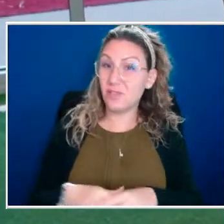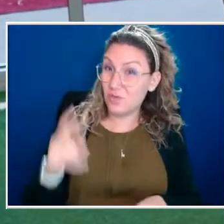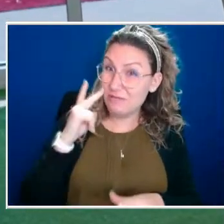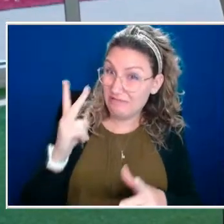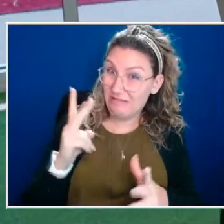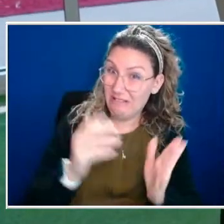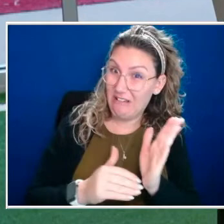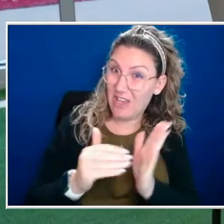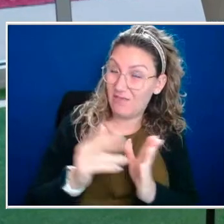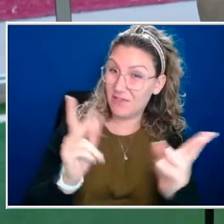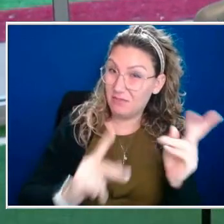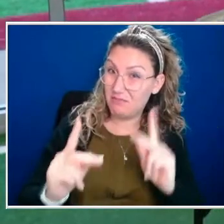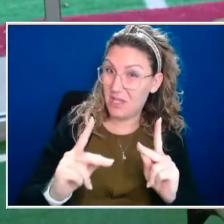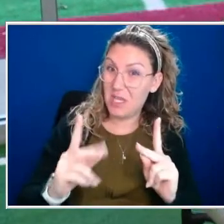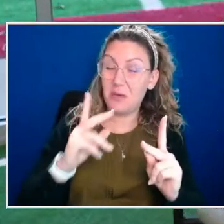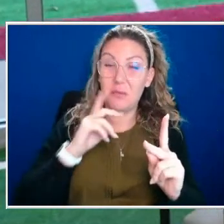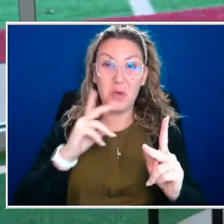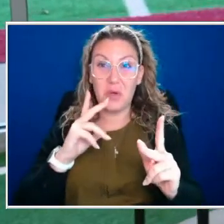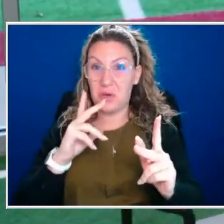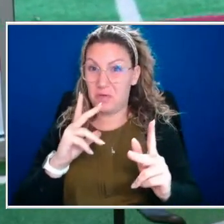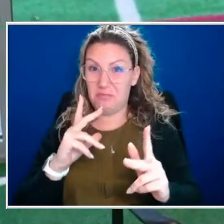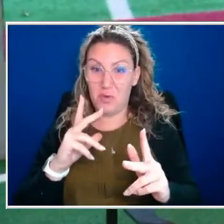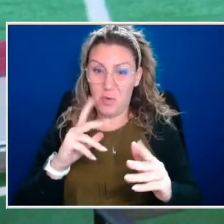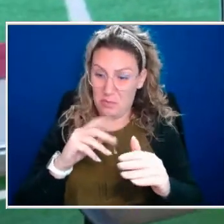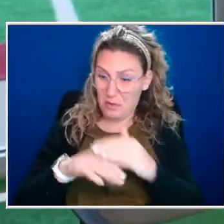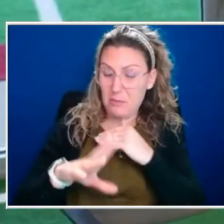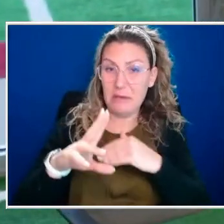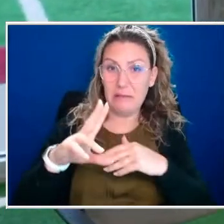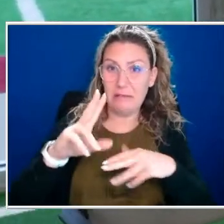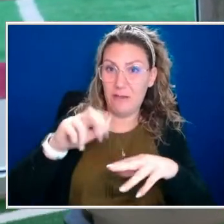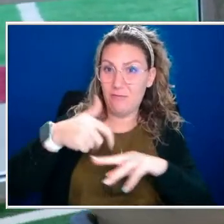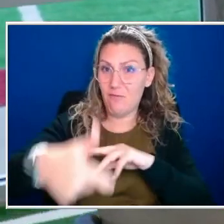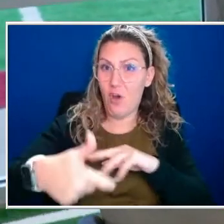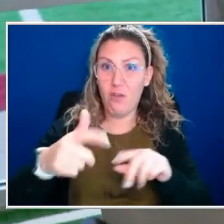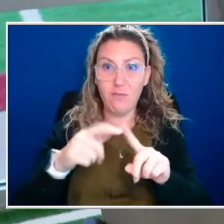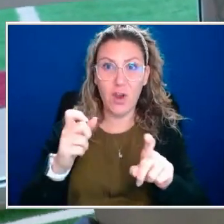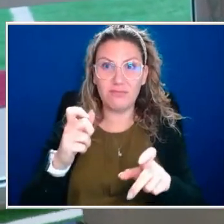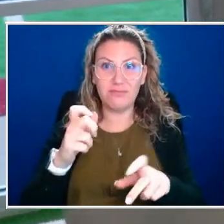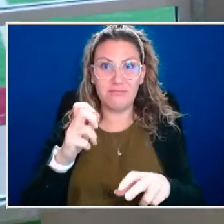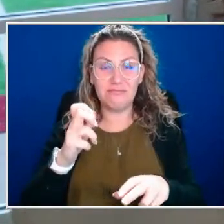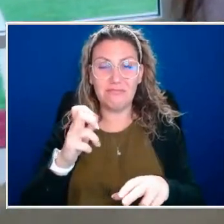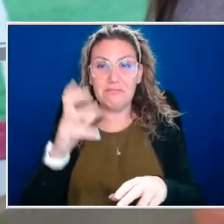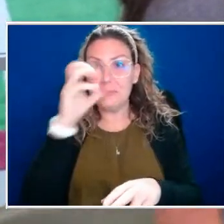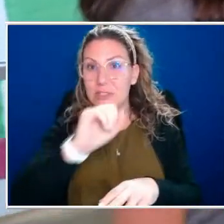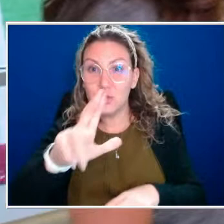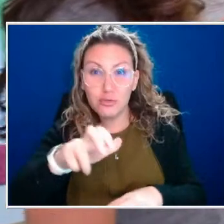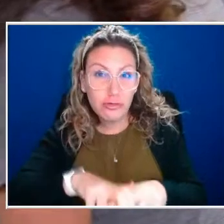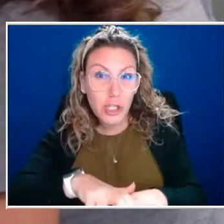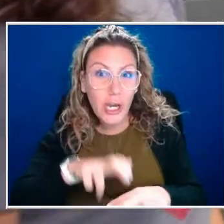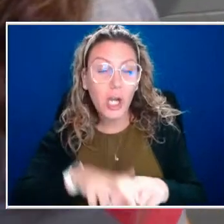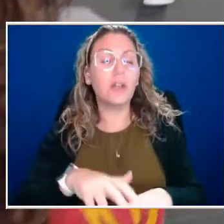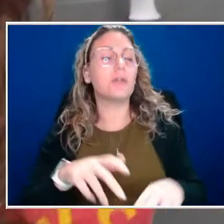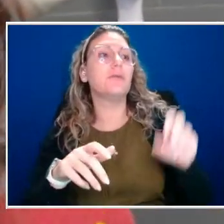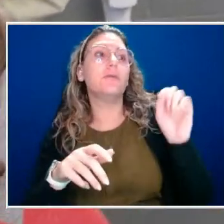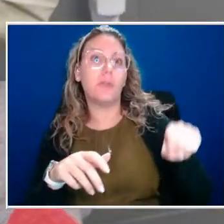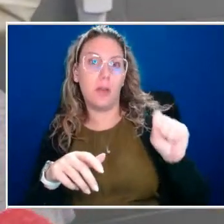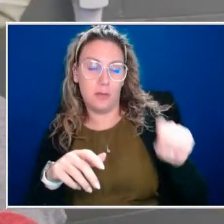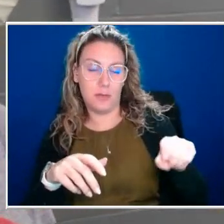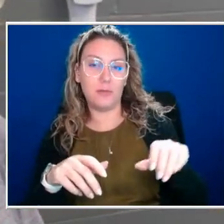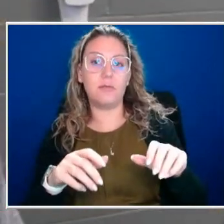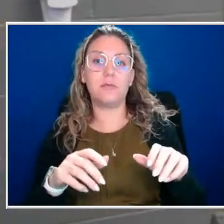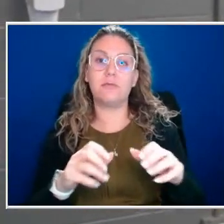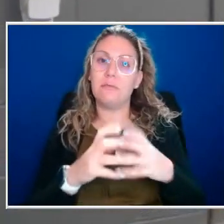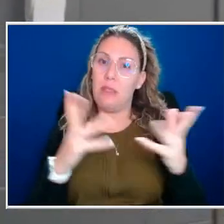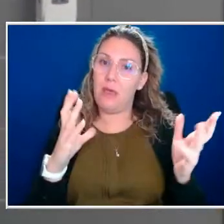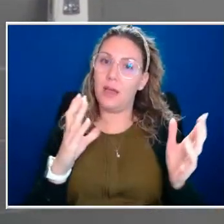down and missing the chair or standing up and losing their balance? Absolutely. I have plenty of clients who come in and they admit to me that they